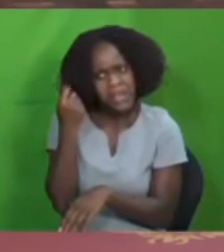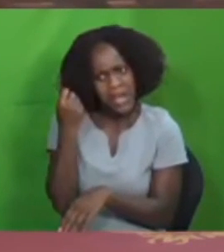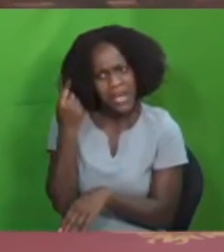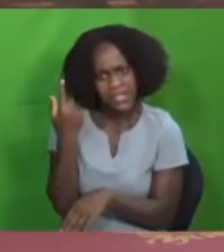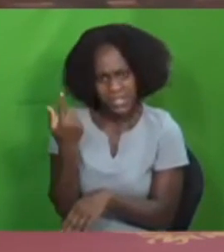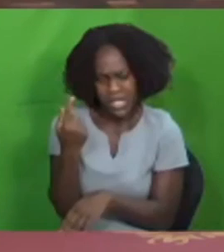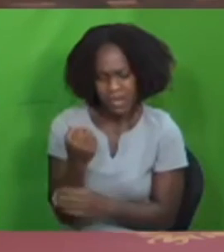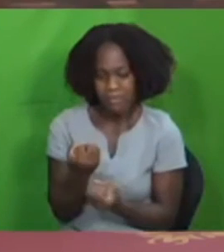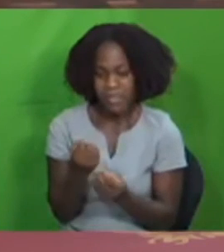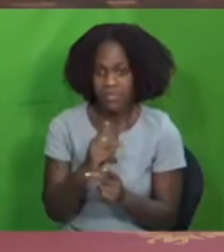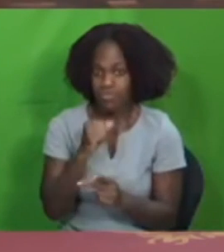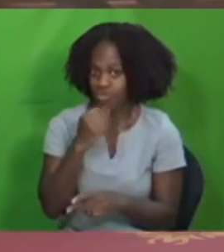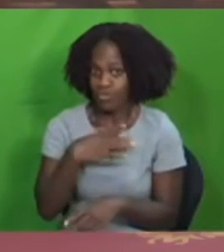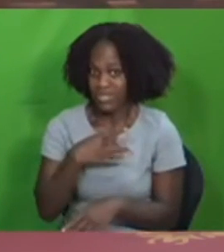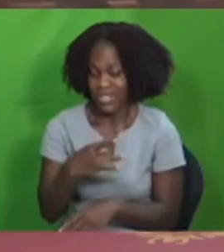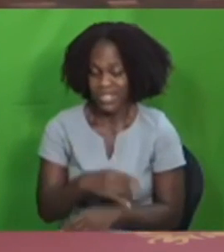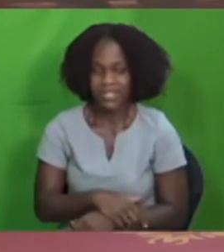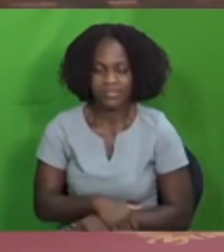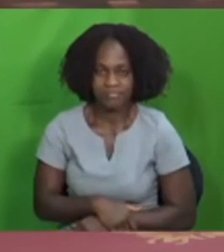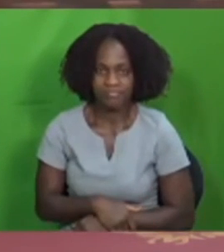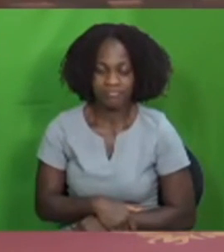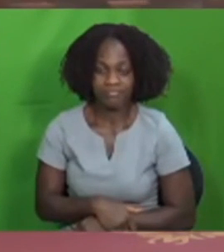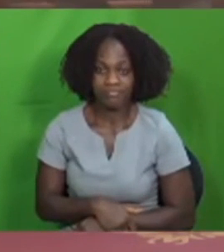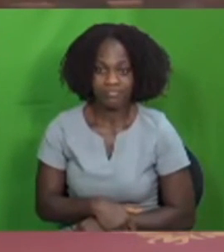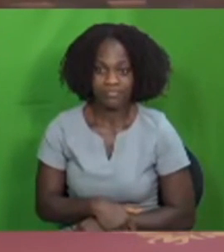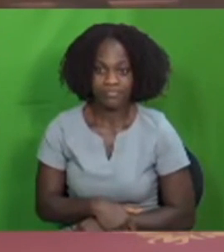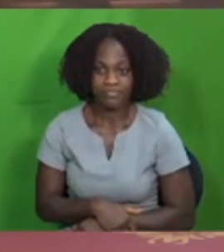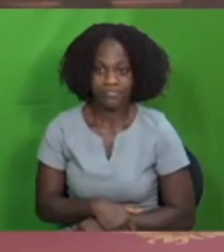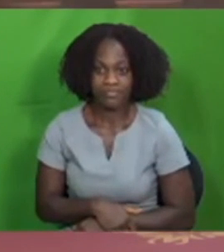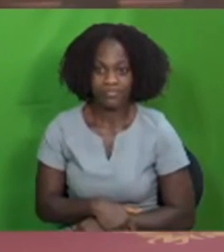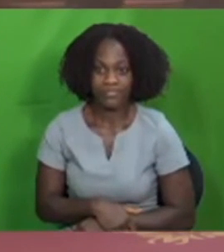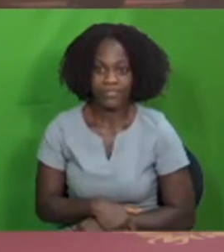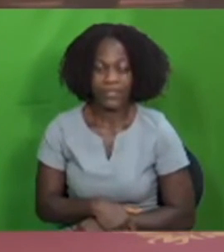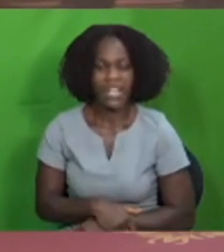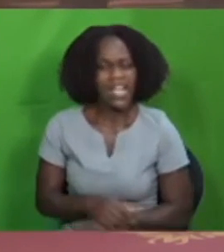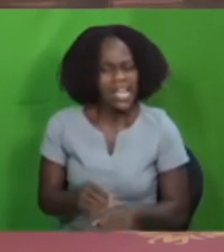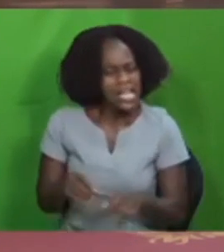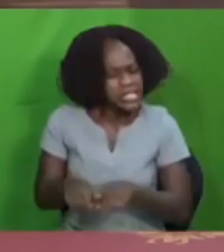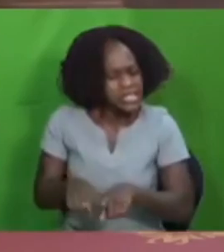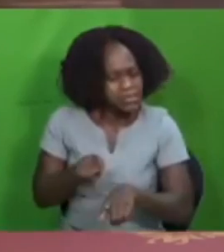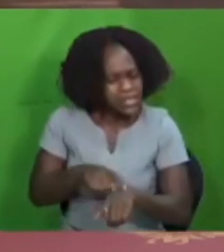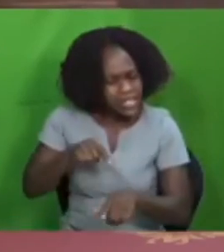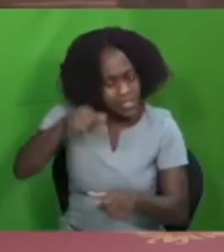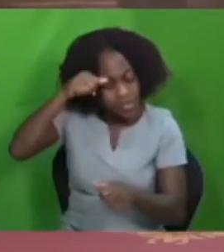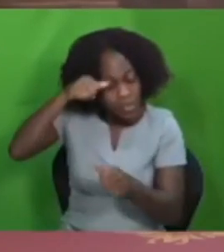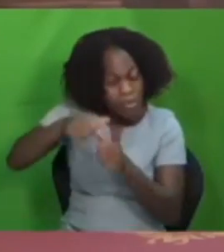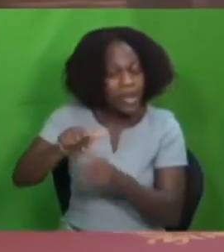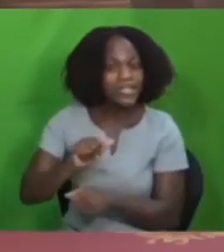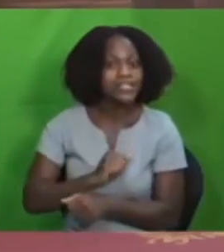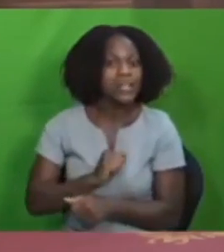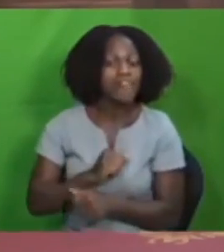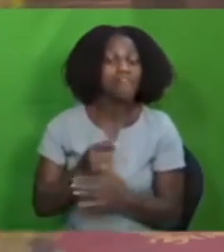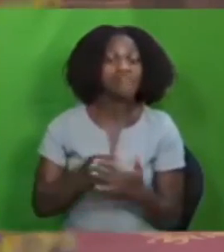will not find favor with some sections of the population. But, Mr. Speaker, at the same time, we also have to remind ourselves that the